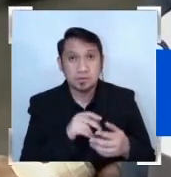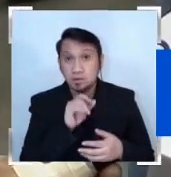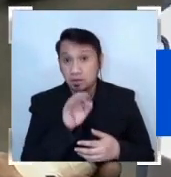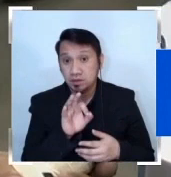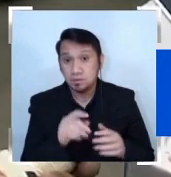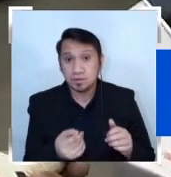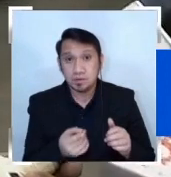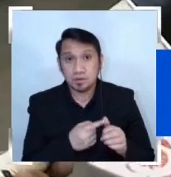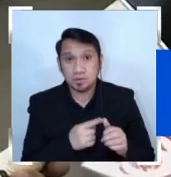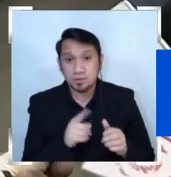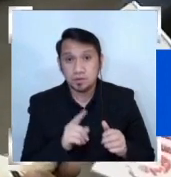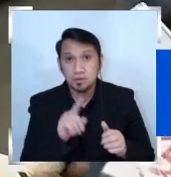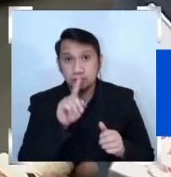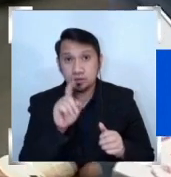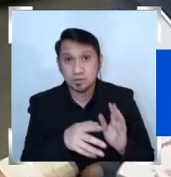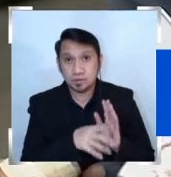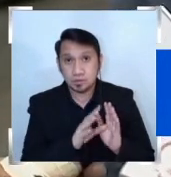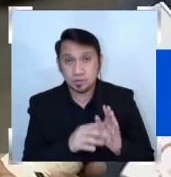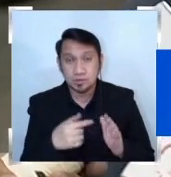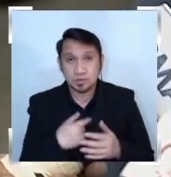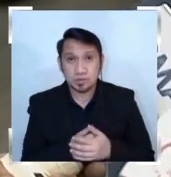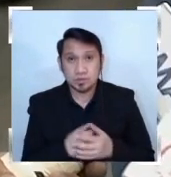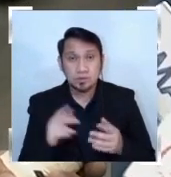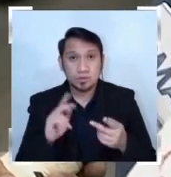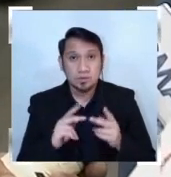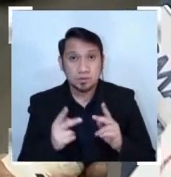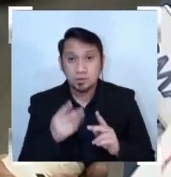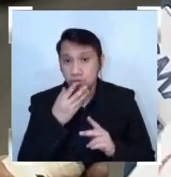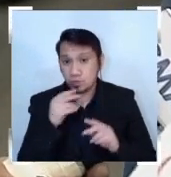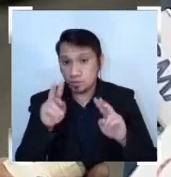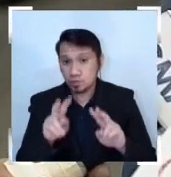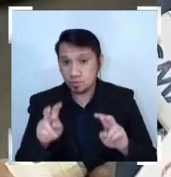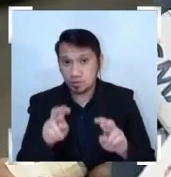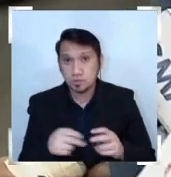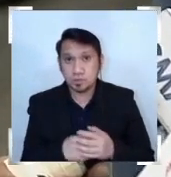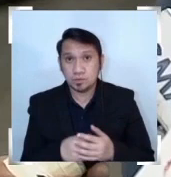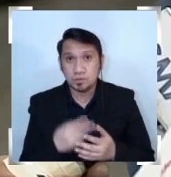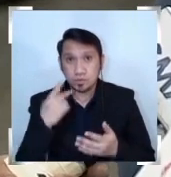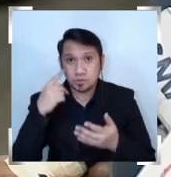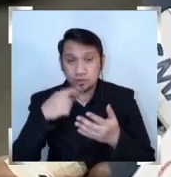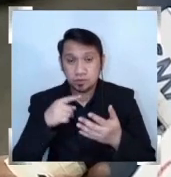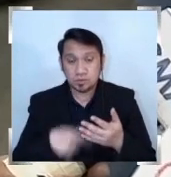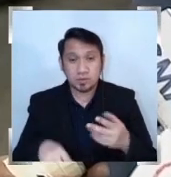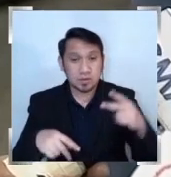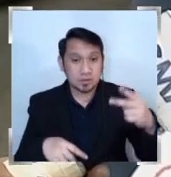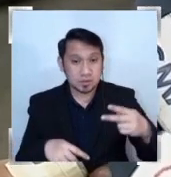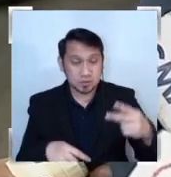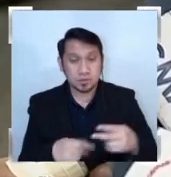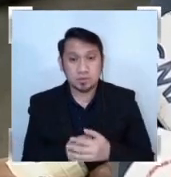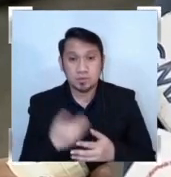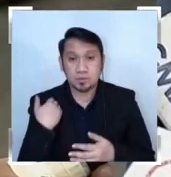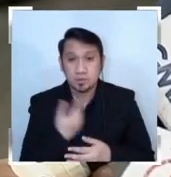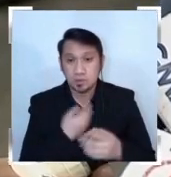of the COMELEC is to direct our security partners and those investigative agencies to take a look into it. Secondly, we also direct our concerned